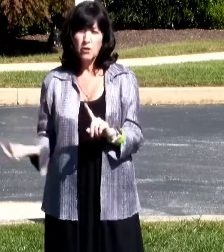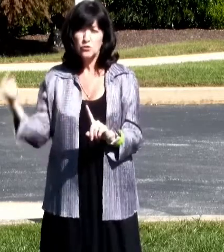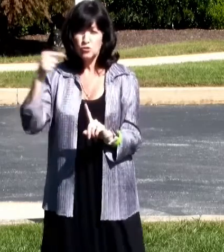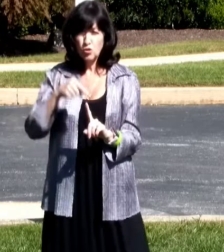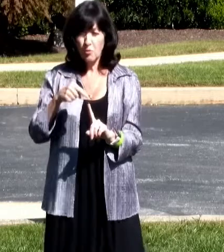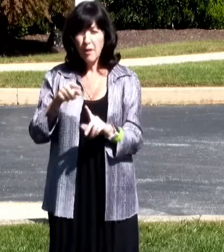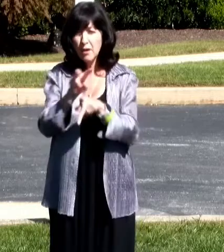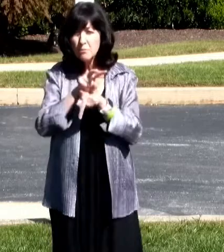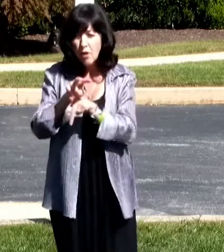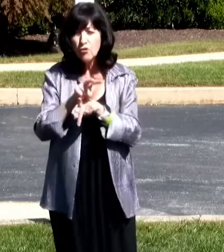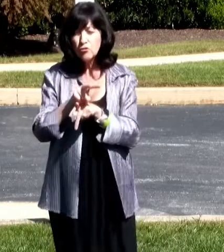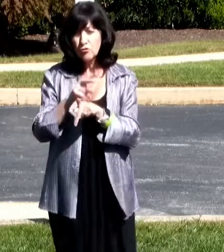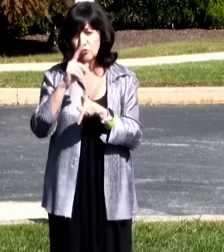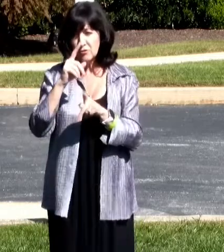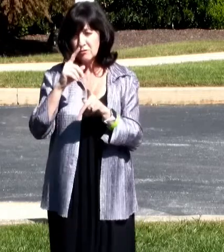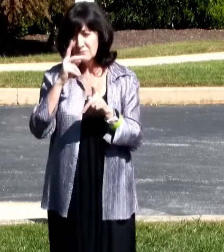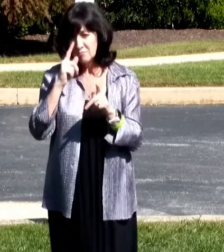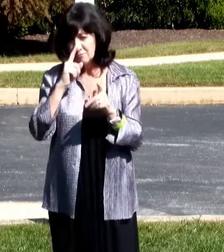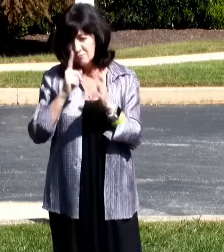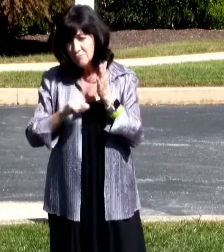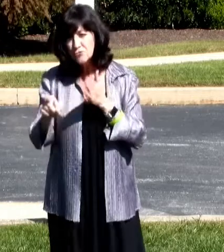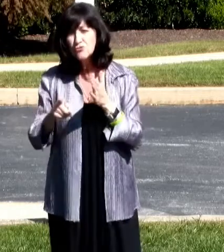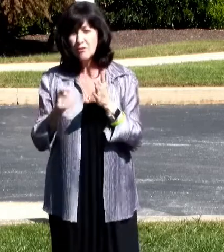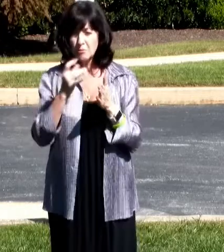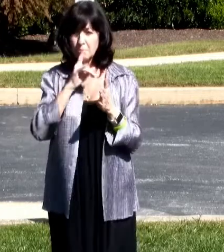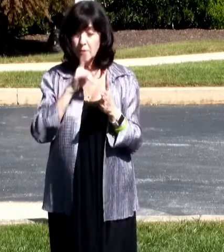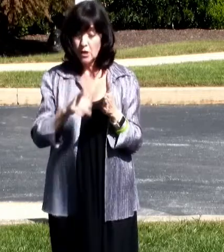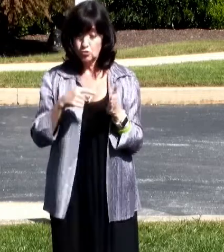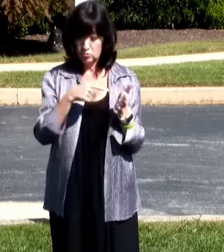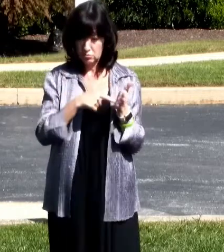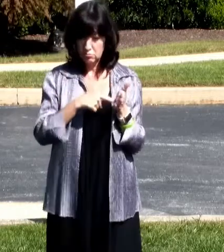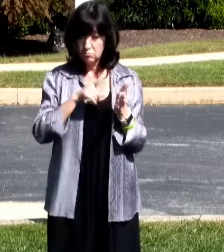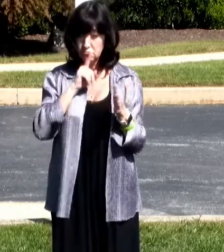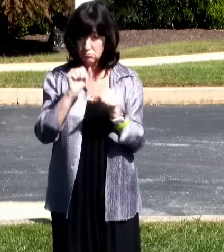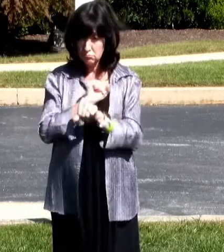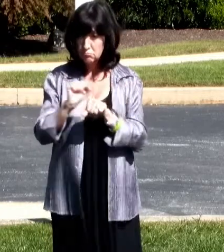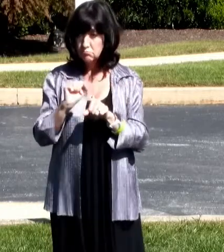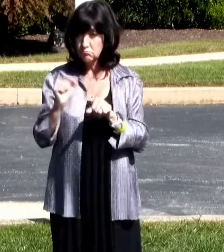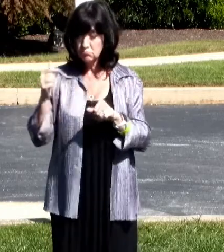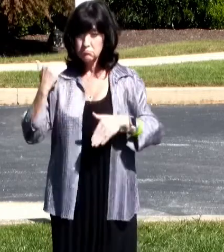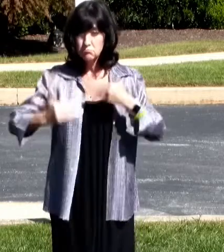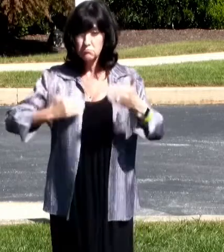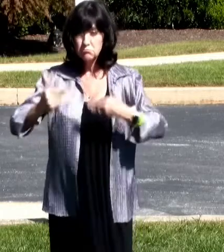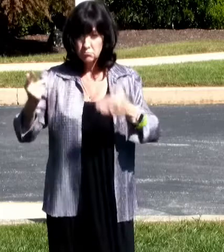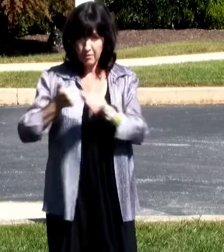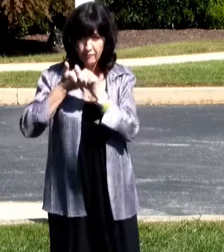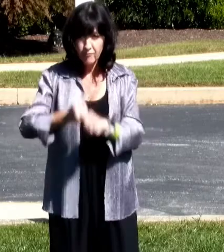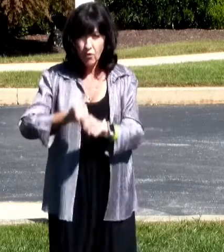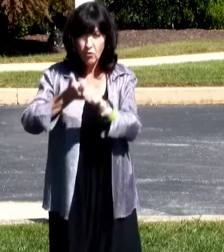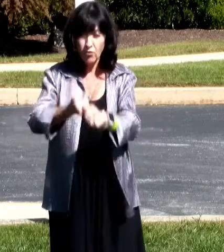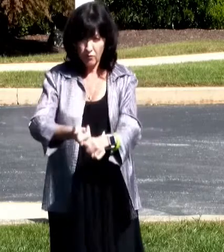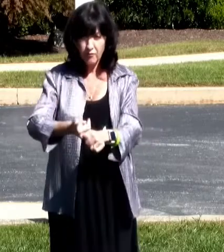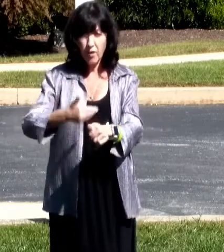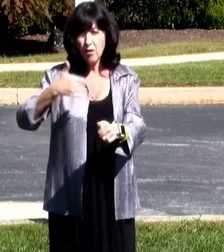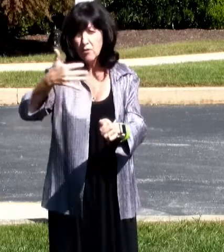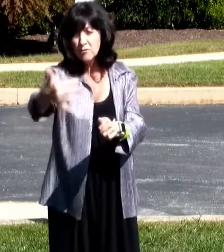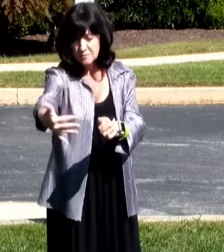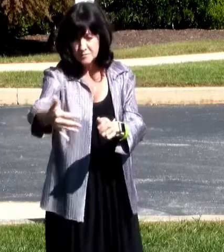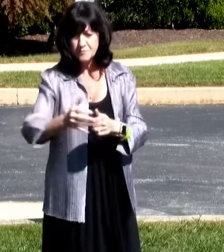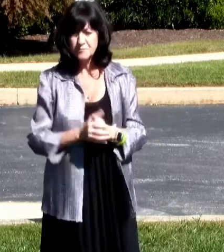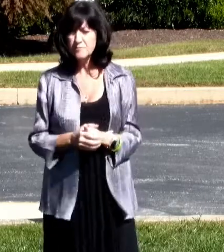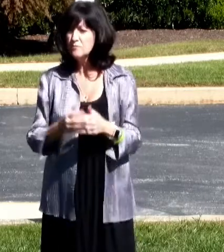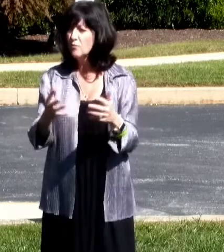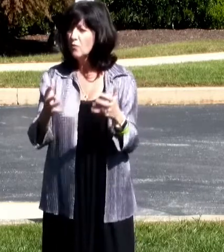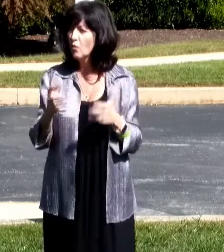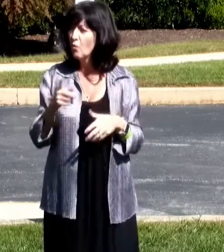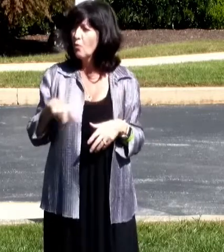working. And I fully intend to be supportive of that and to make clear that bill sponsors are happy